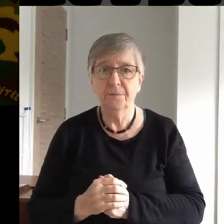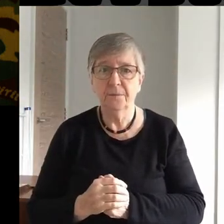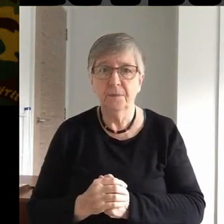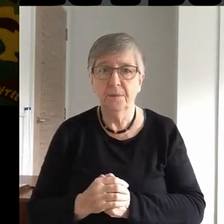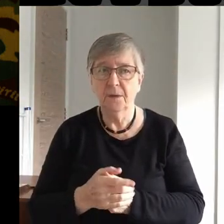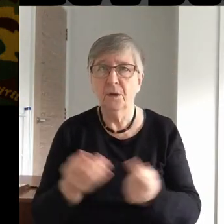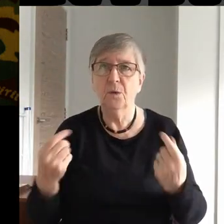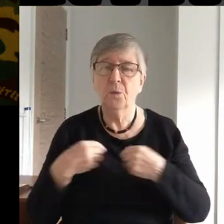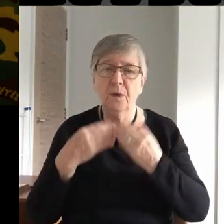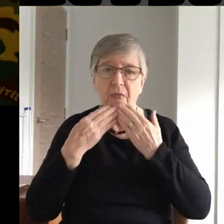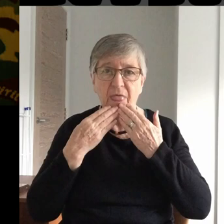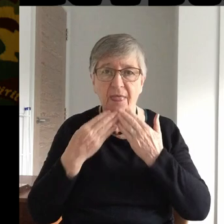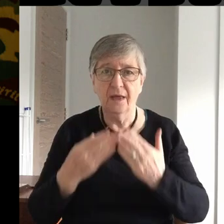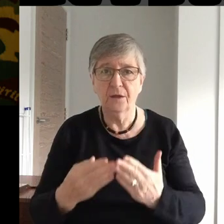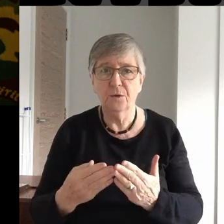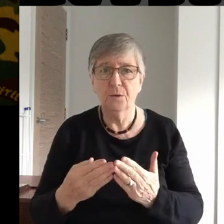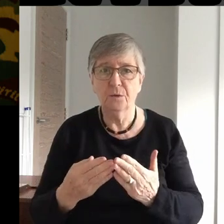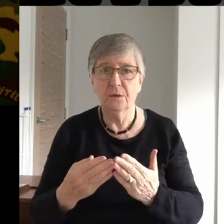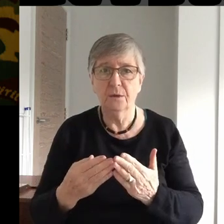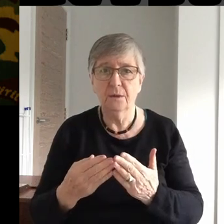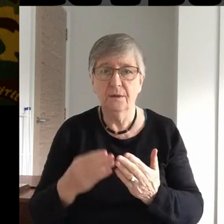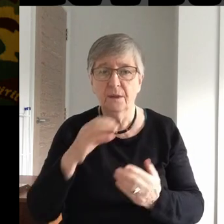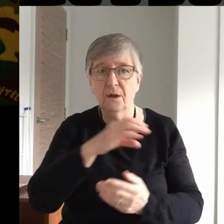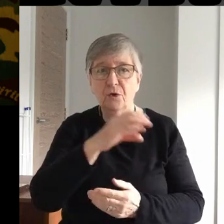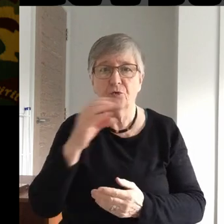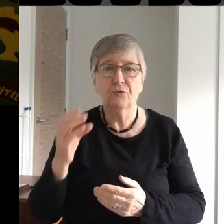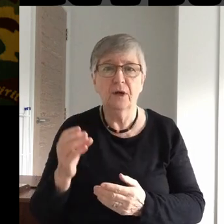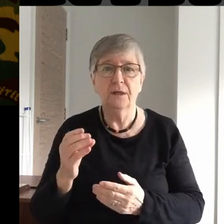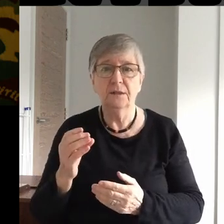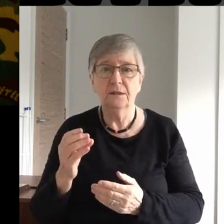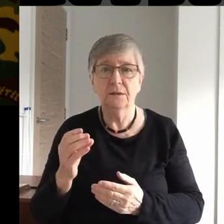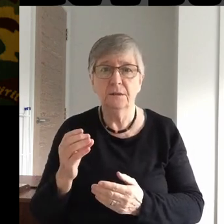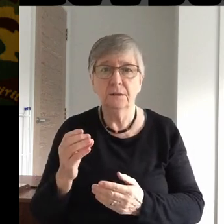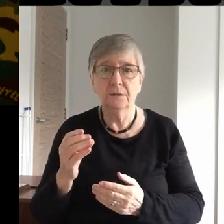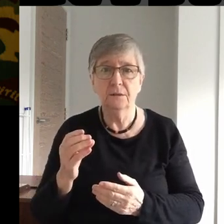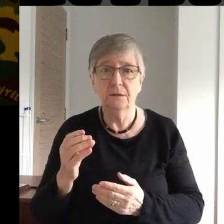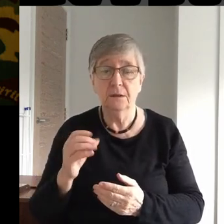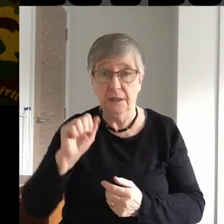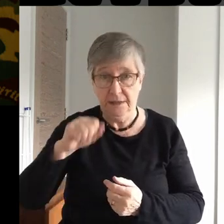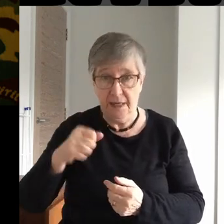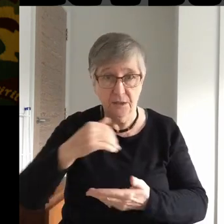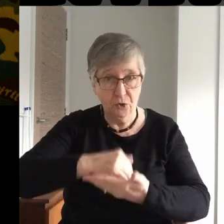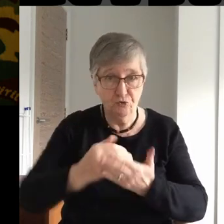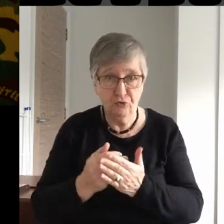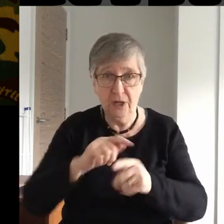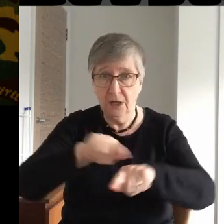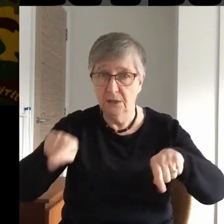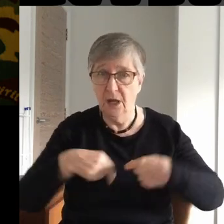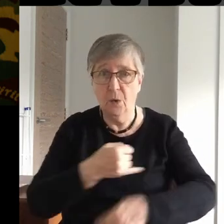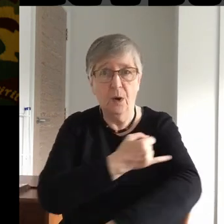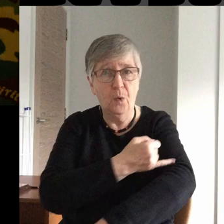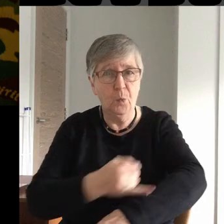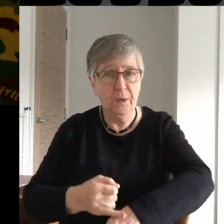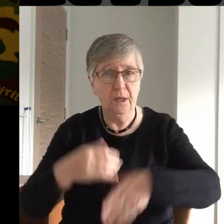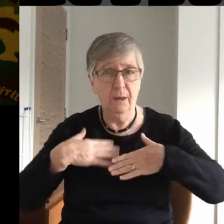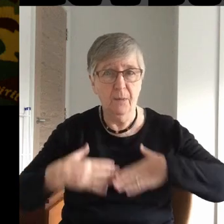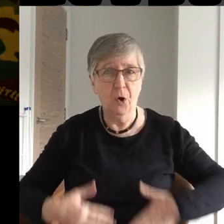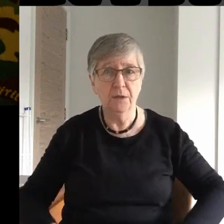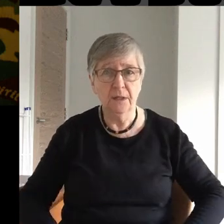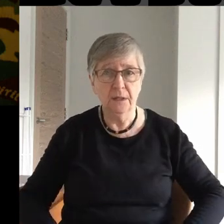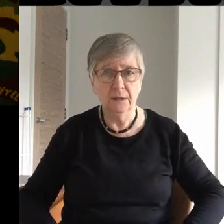And we thank you that Christ not just shared in our weakness,